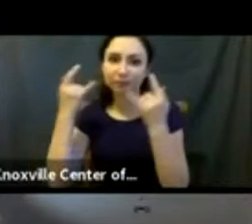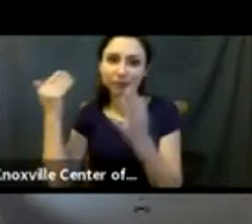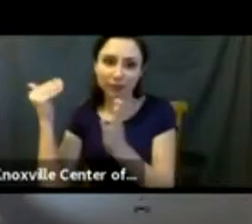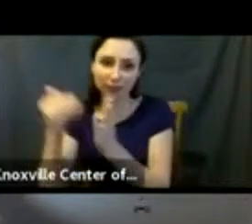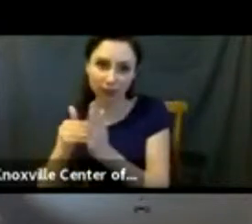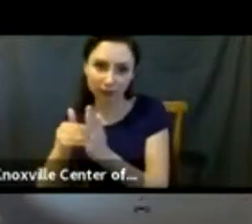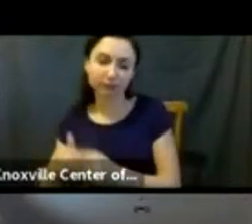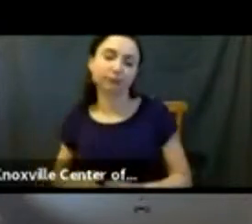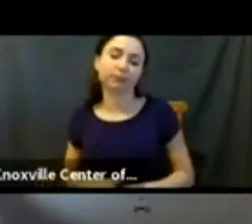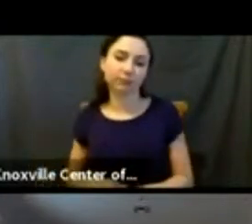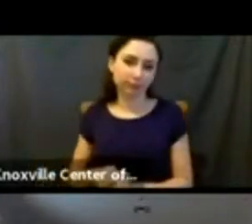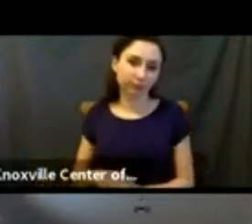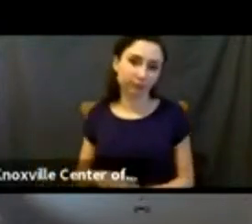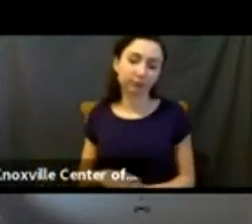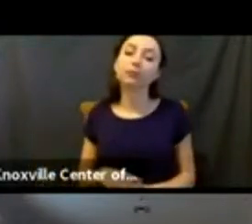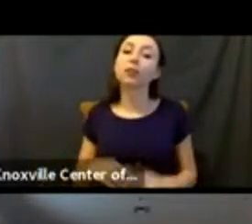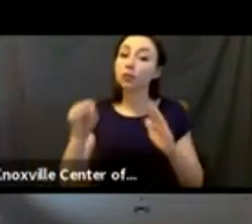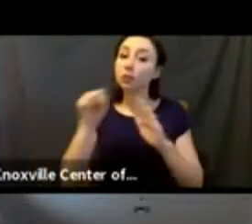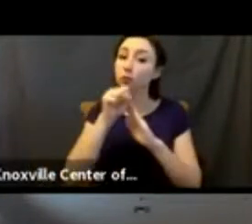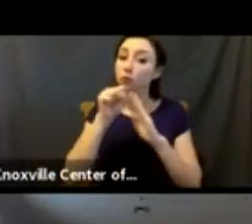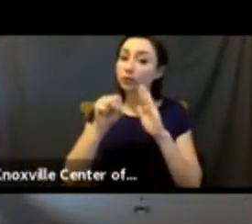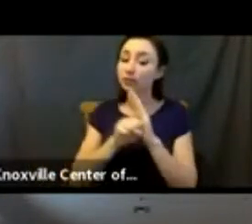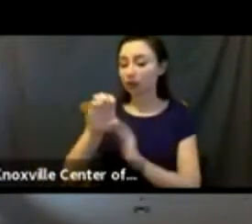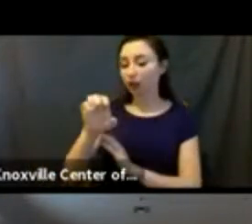Sorry, do our state epidemiologists